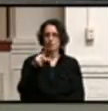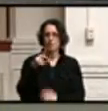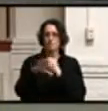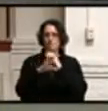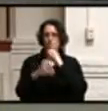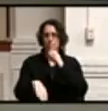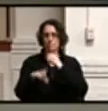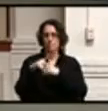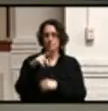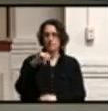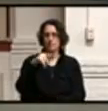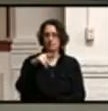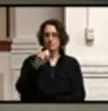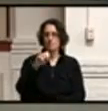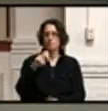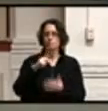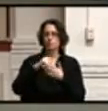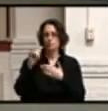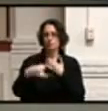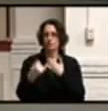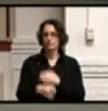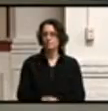seat?